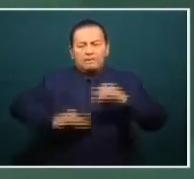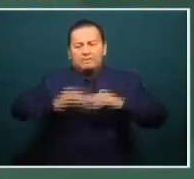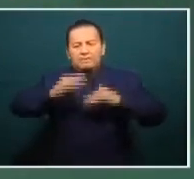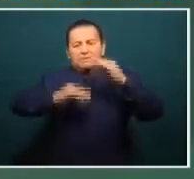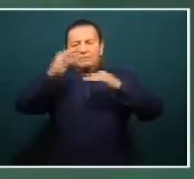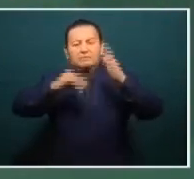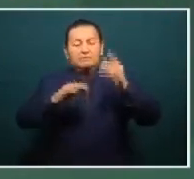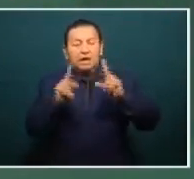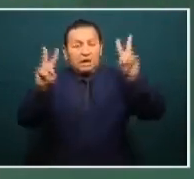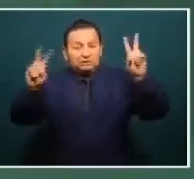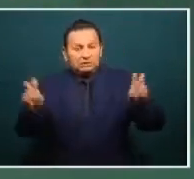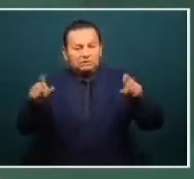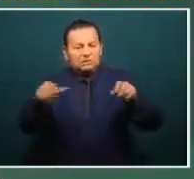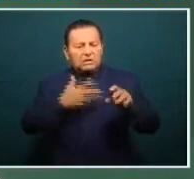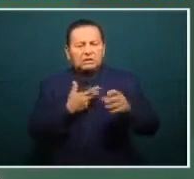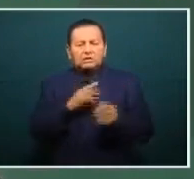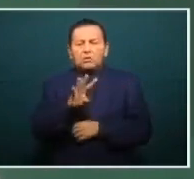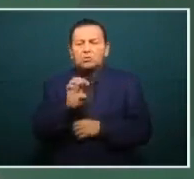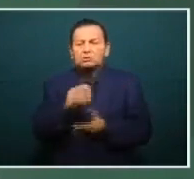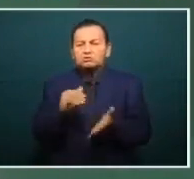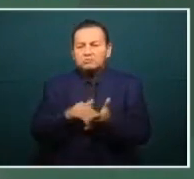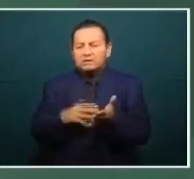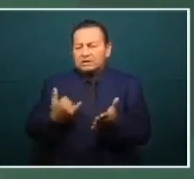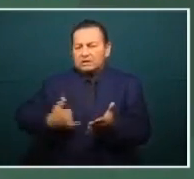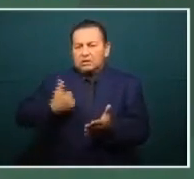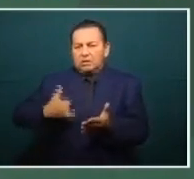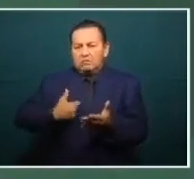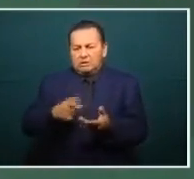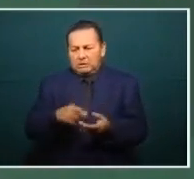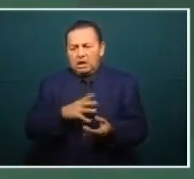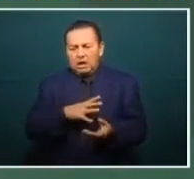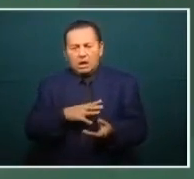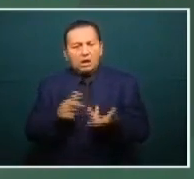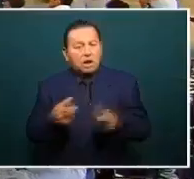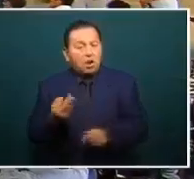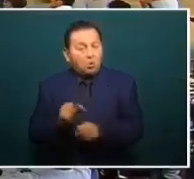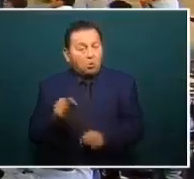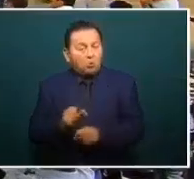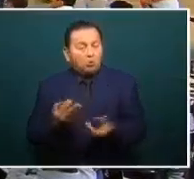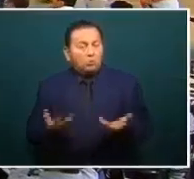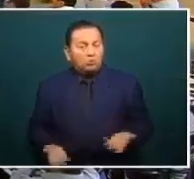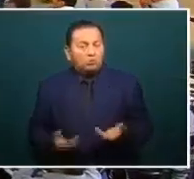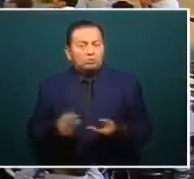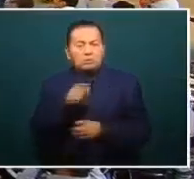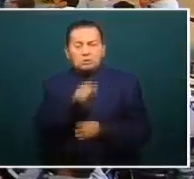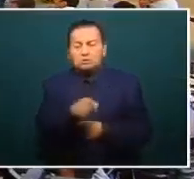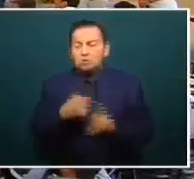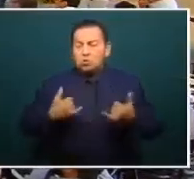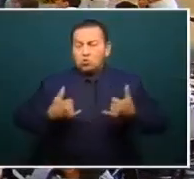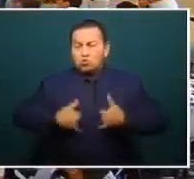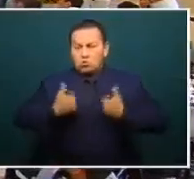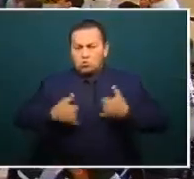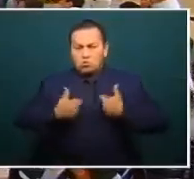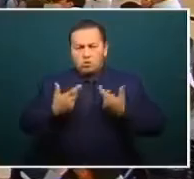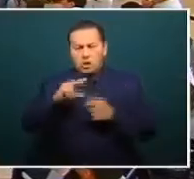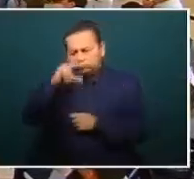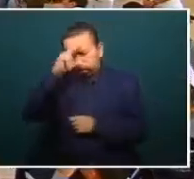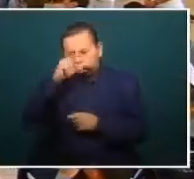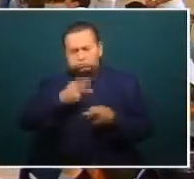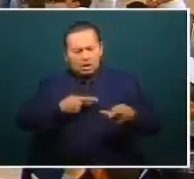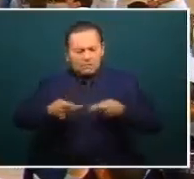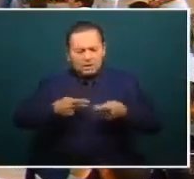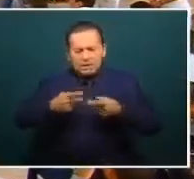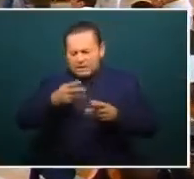Only the program, just the program of the youth has 400,000 youth